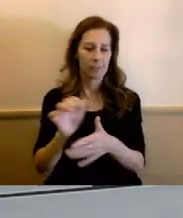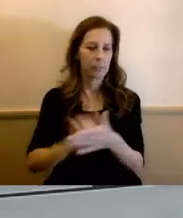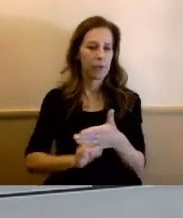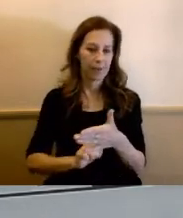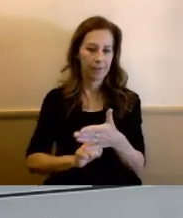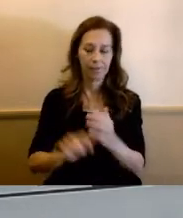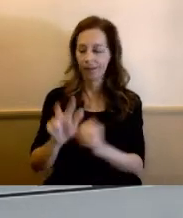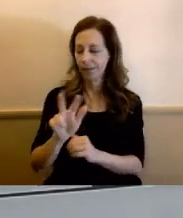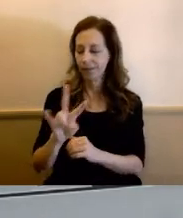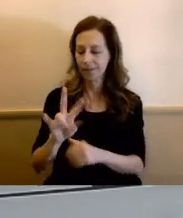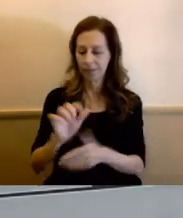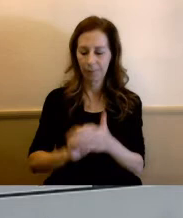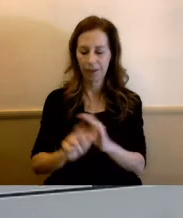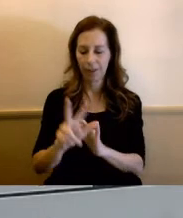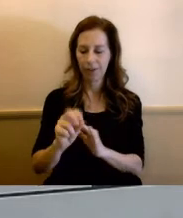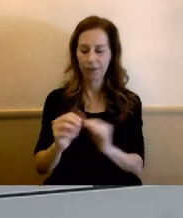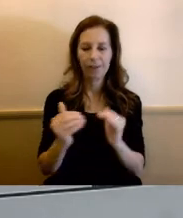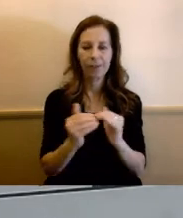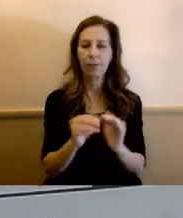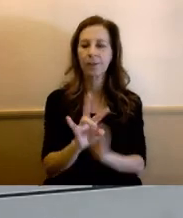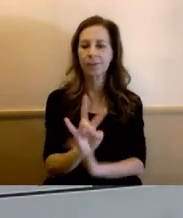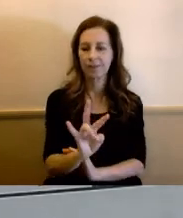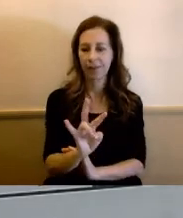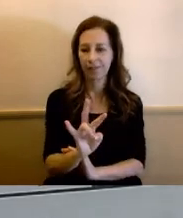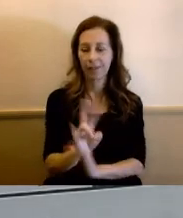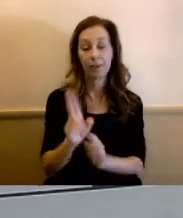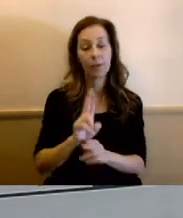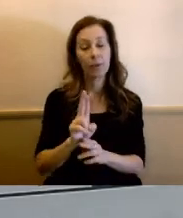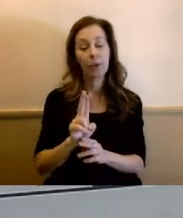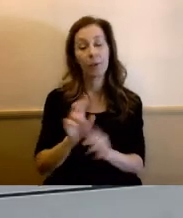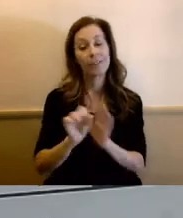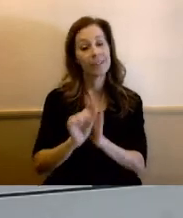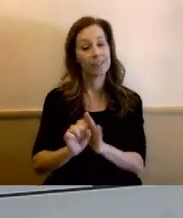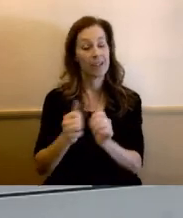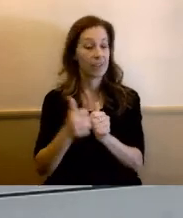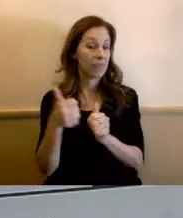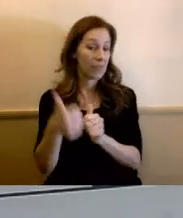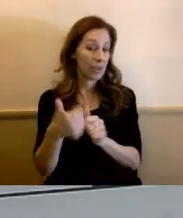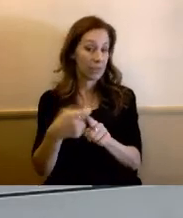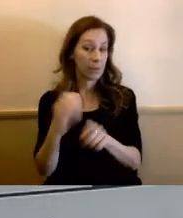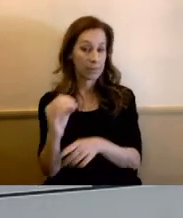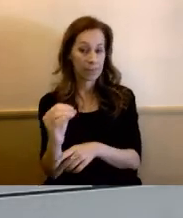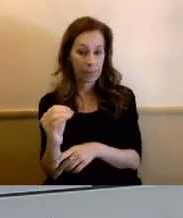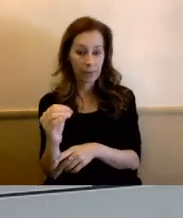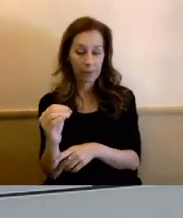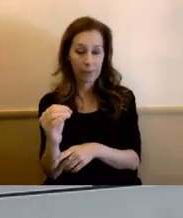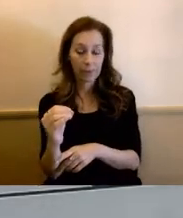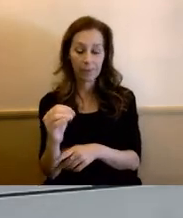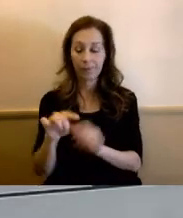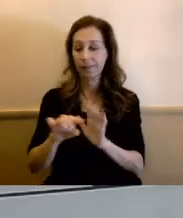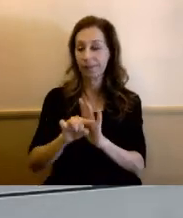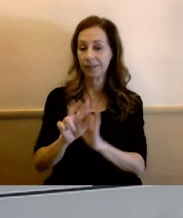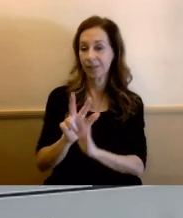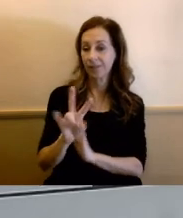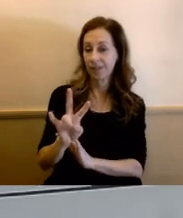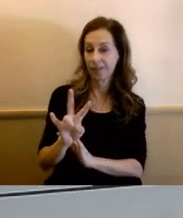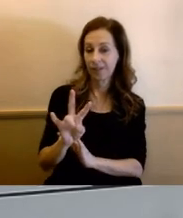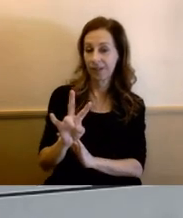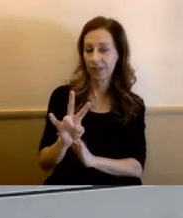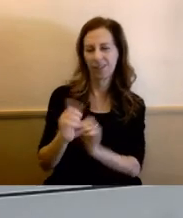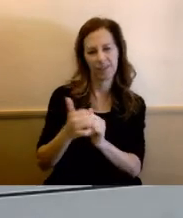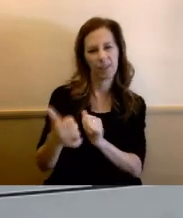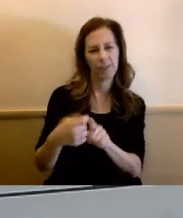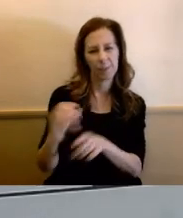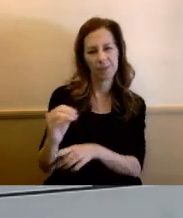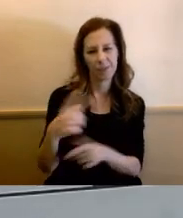30 is 7. Take the sign of the number that's further away from 0. Negative 37 is further away from 0 than positive 30,